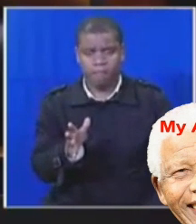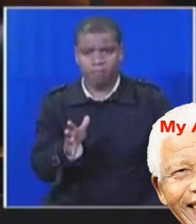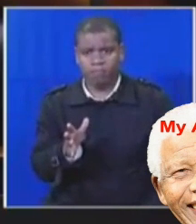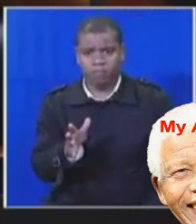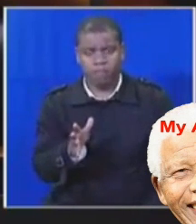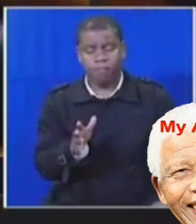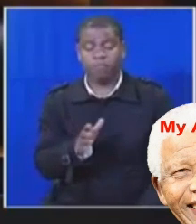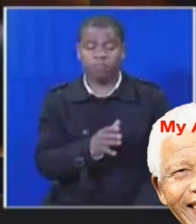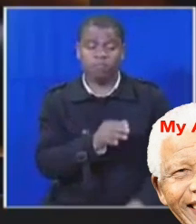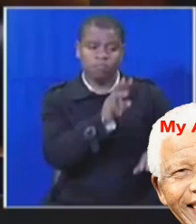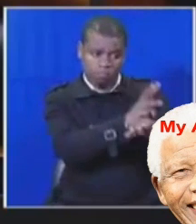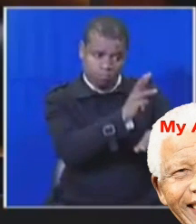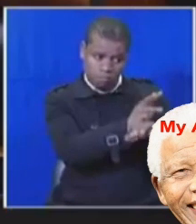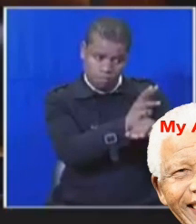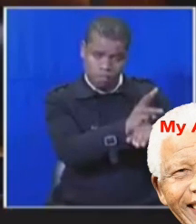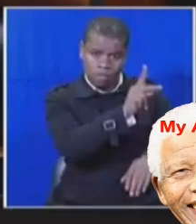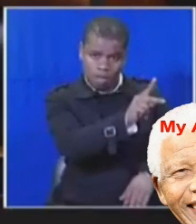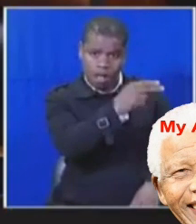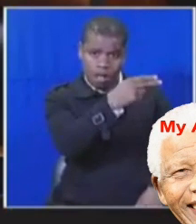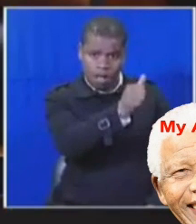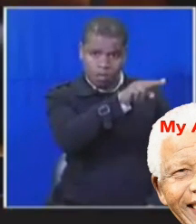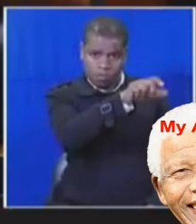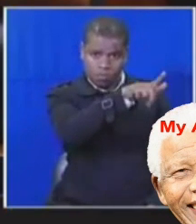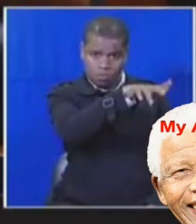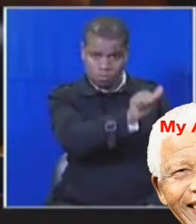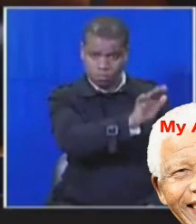Mam Kawul, ngiyabonga.